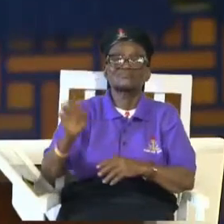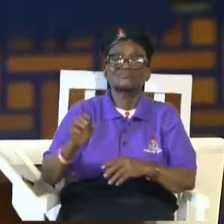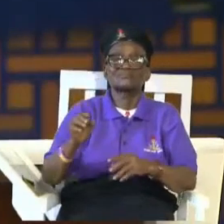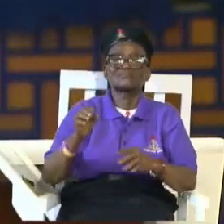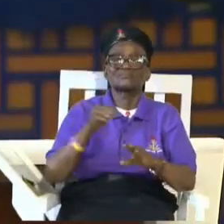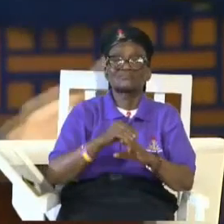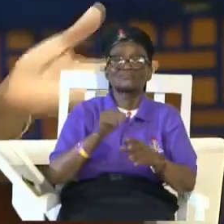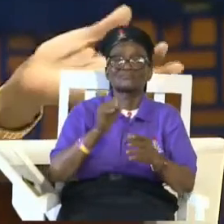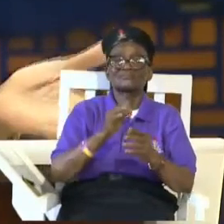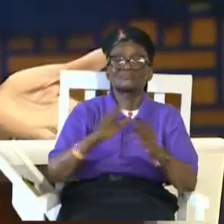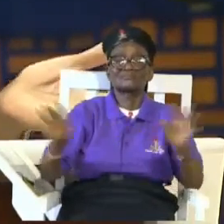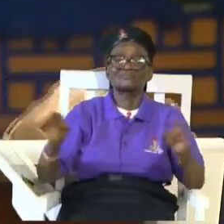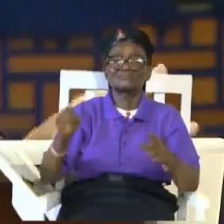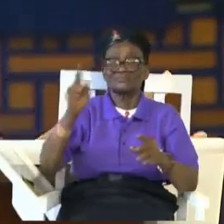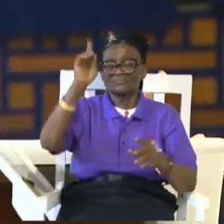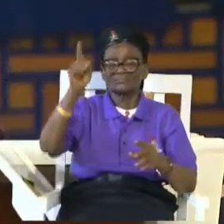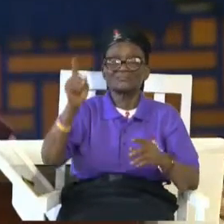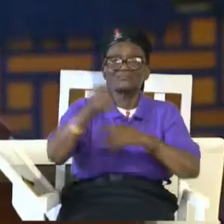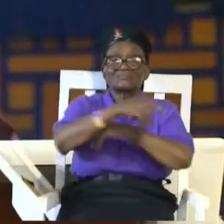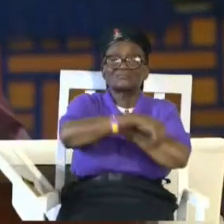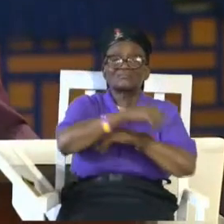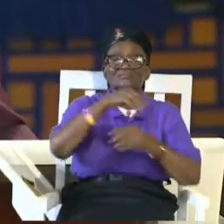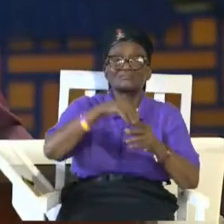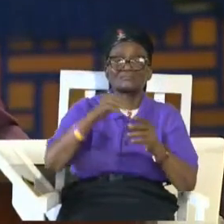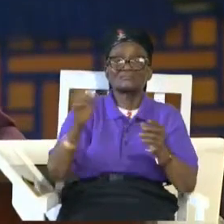year when they can have joy.